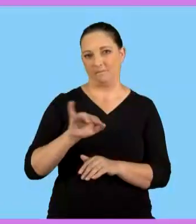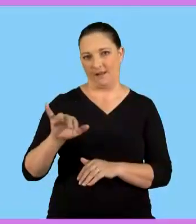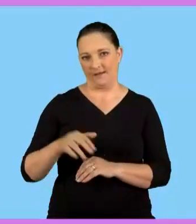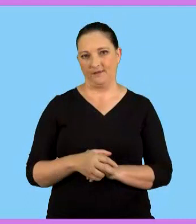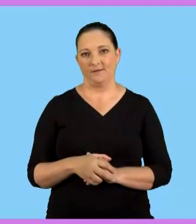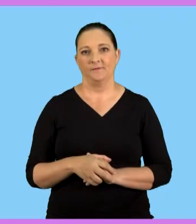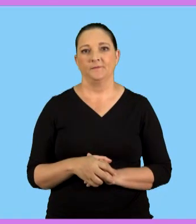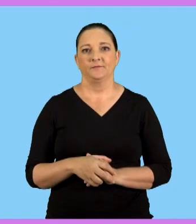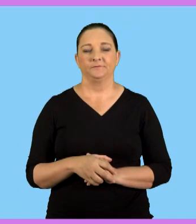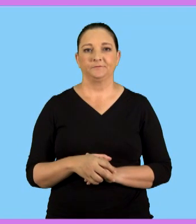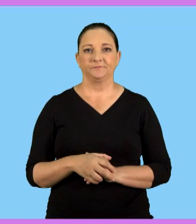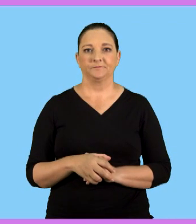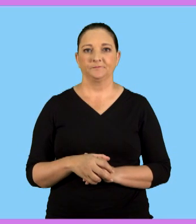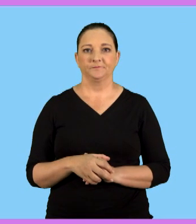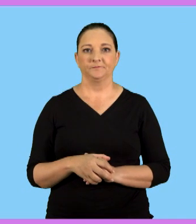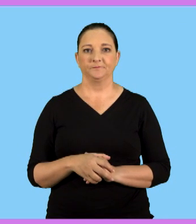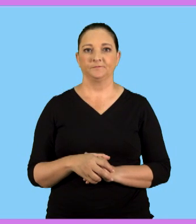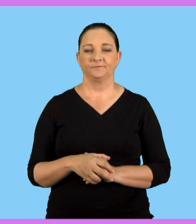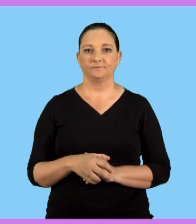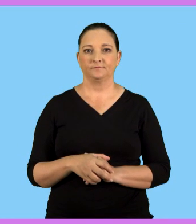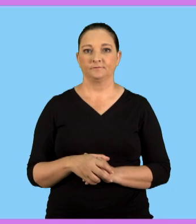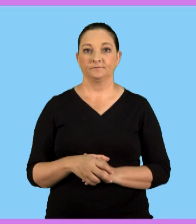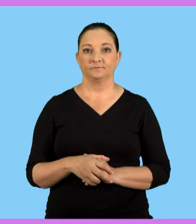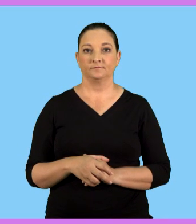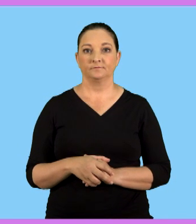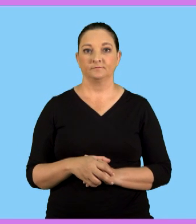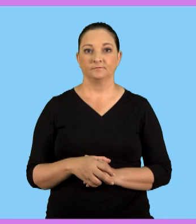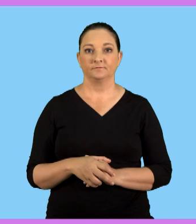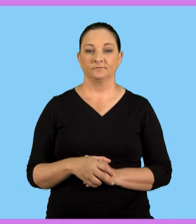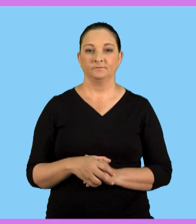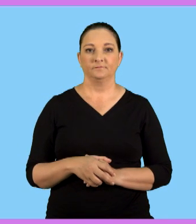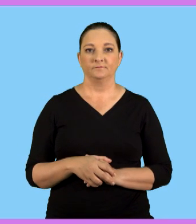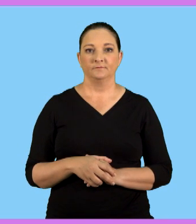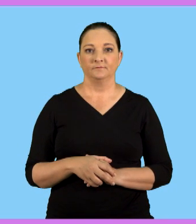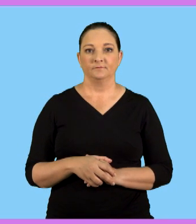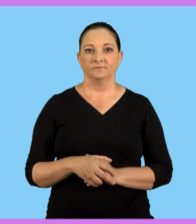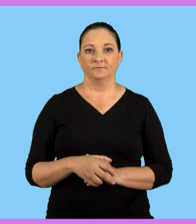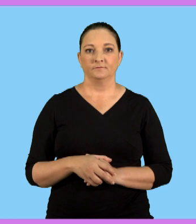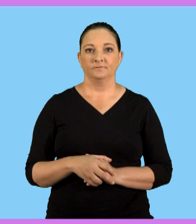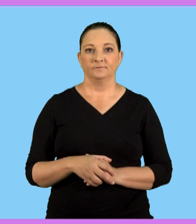10 million. Let me just clear that up. So we said here, in